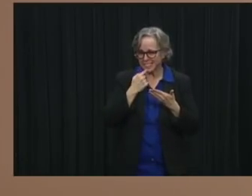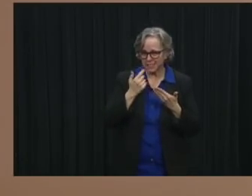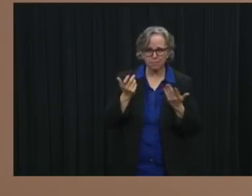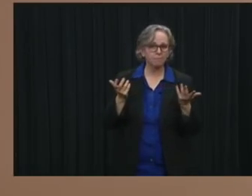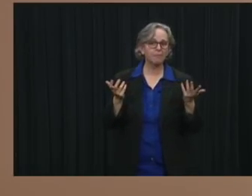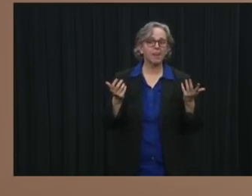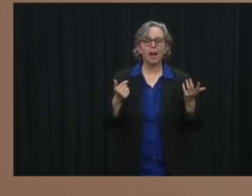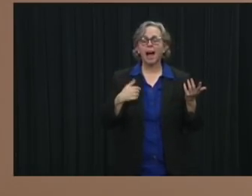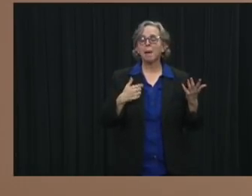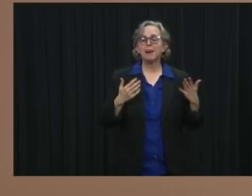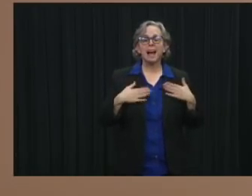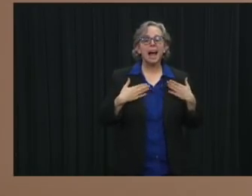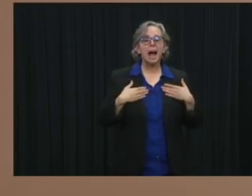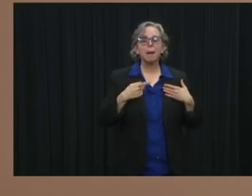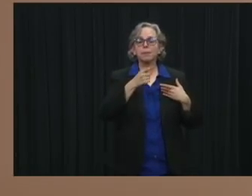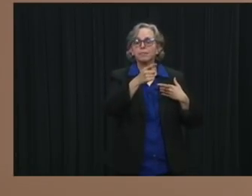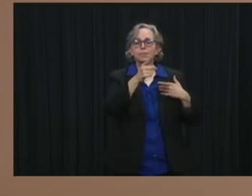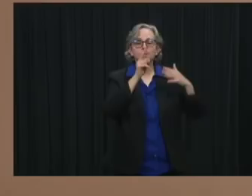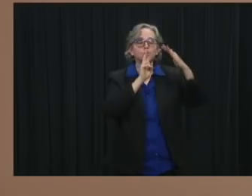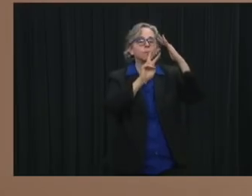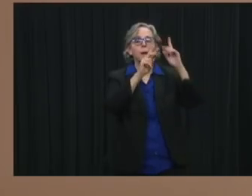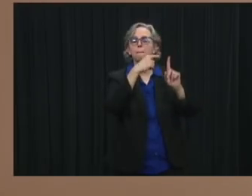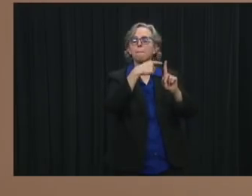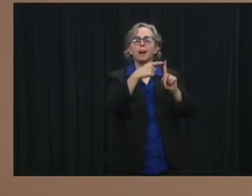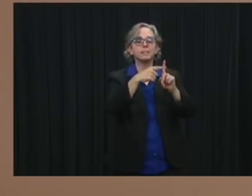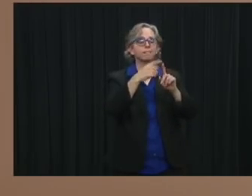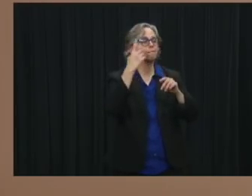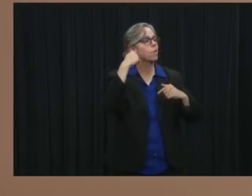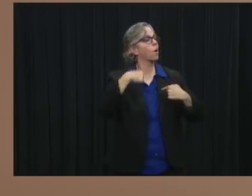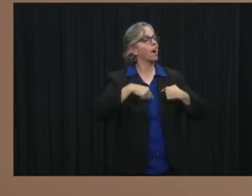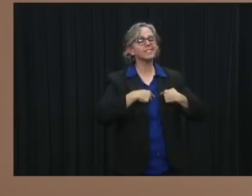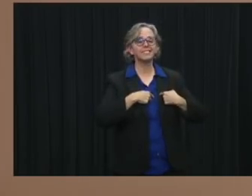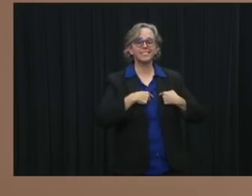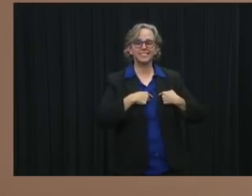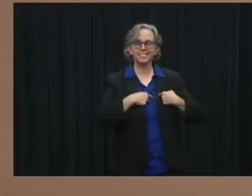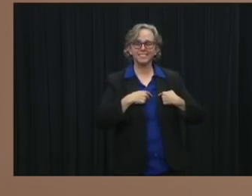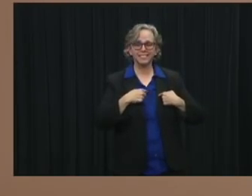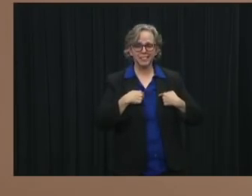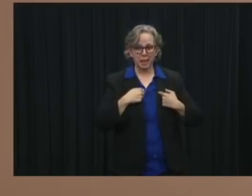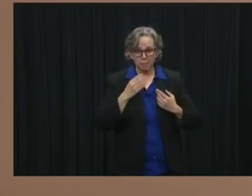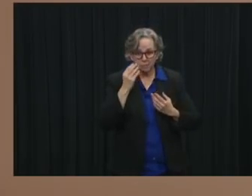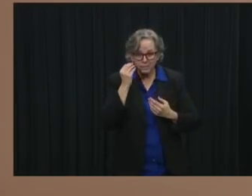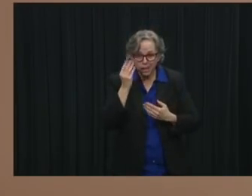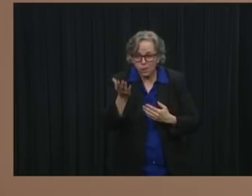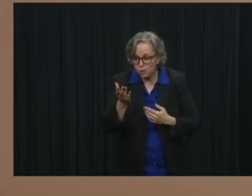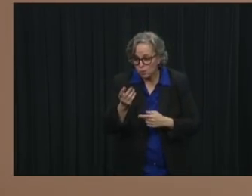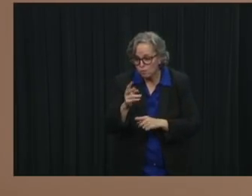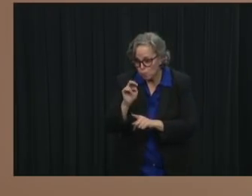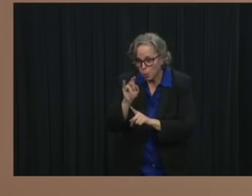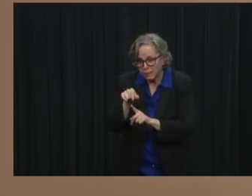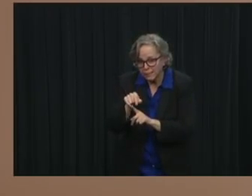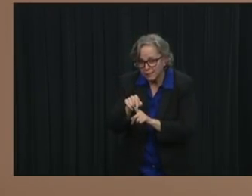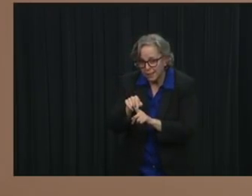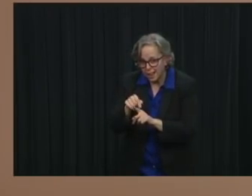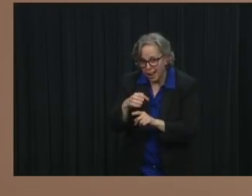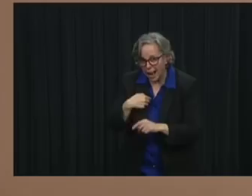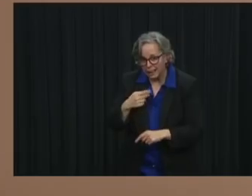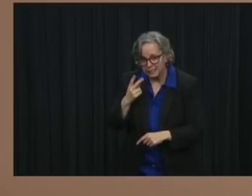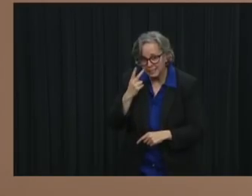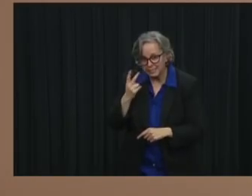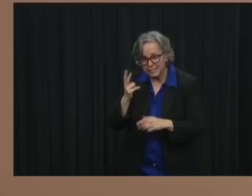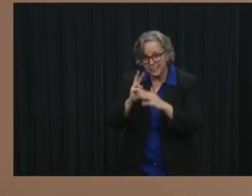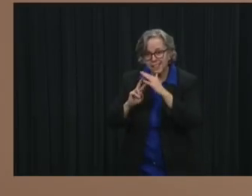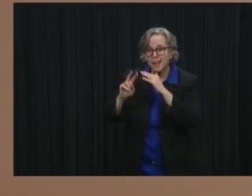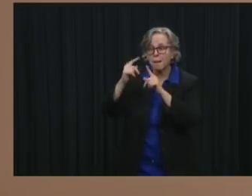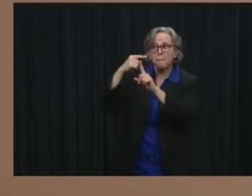us. And I want to tell you, Ruby, not only do I see a bright future for us, I see a bright right now for us. I